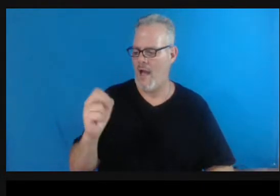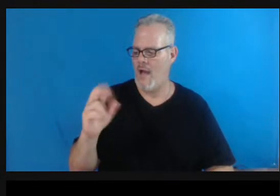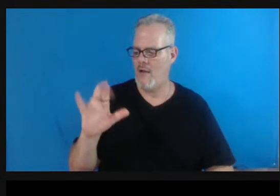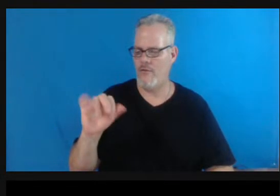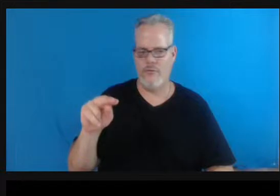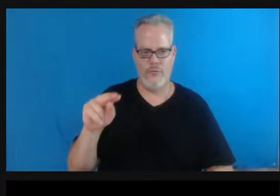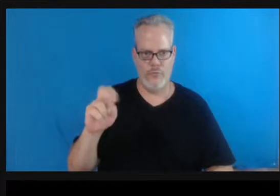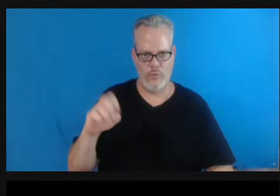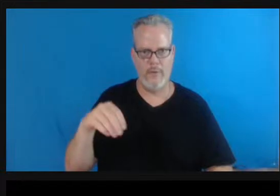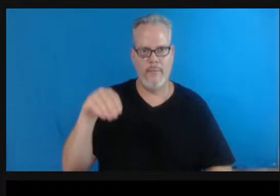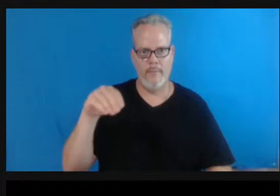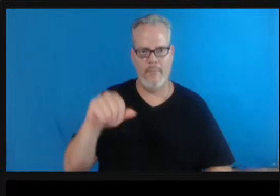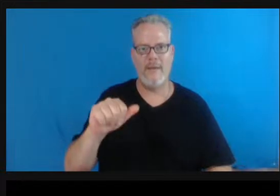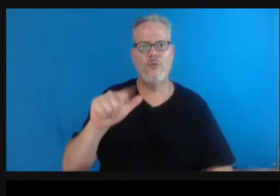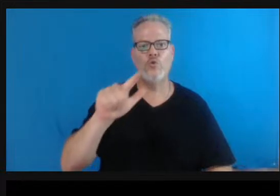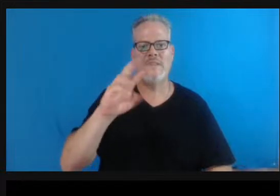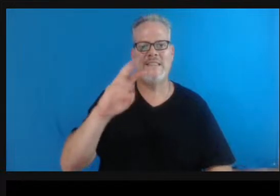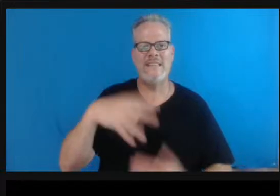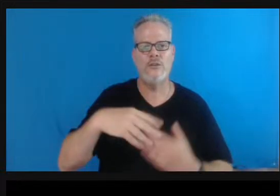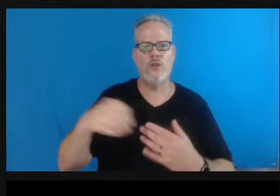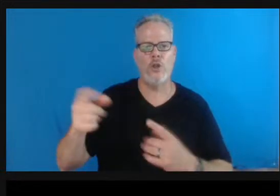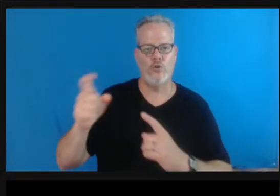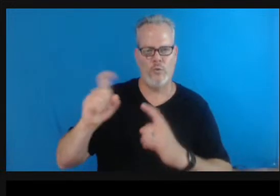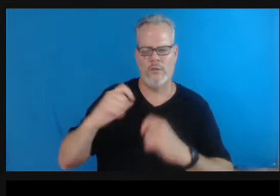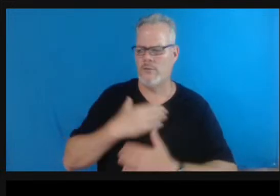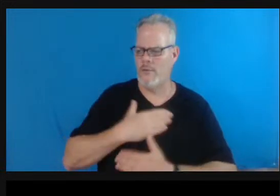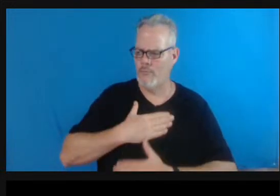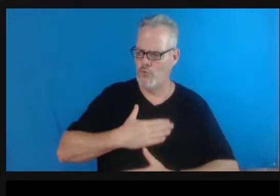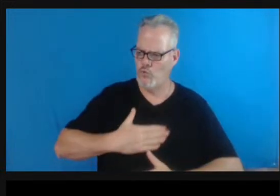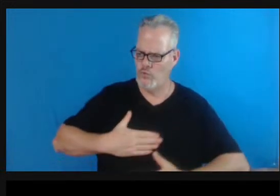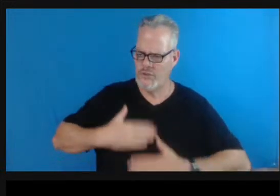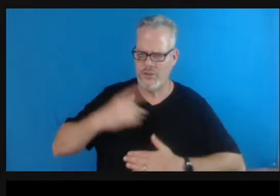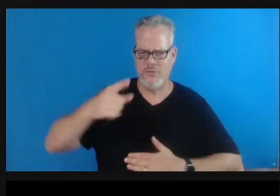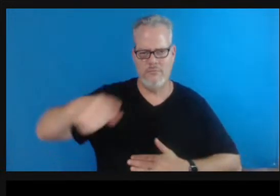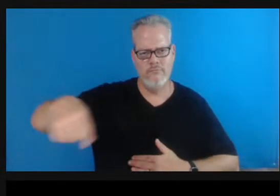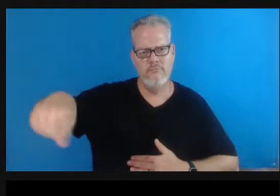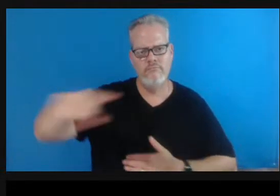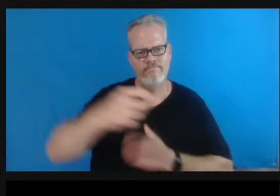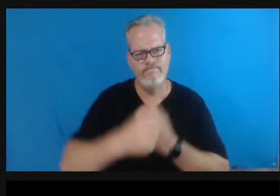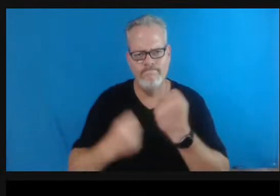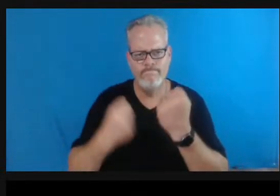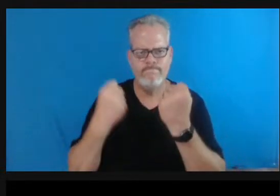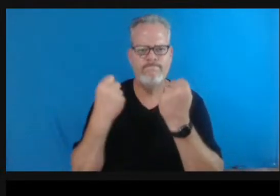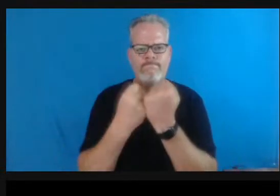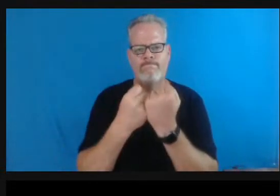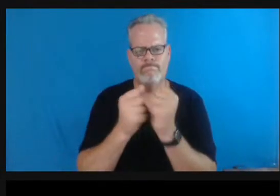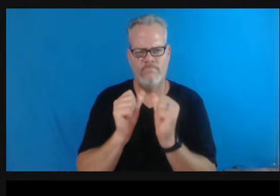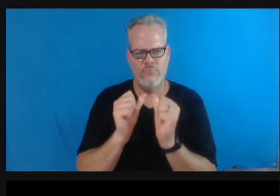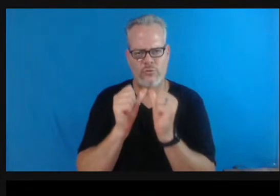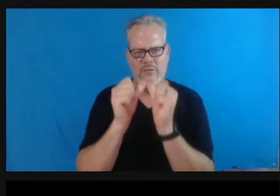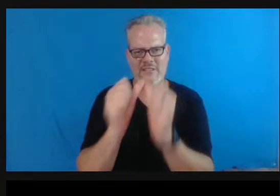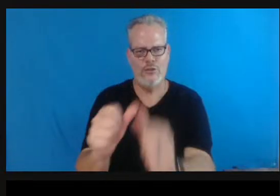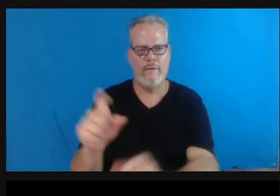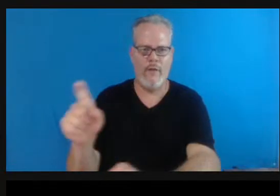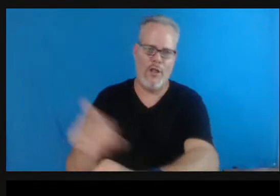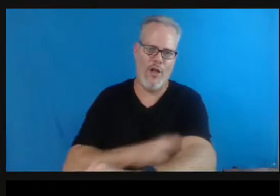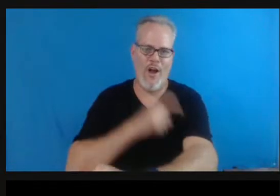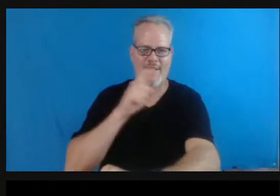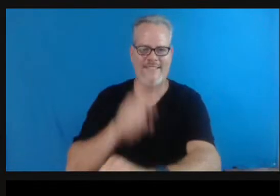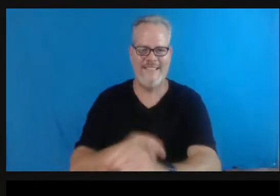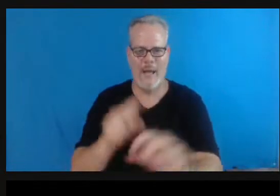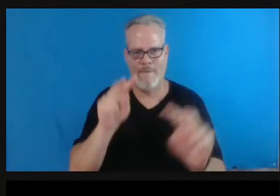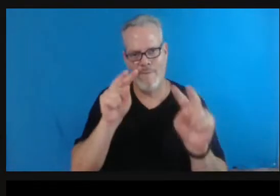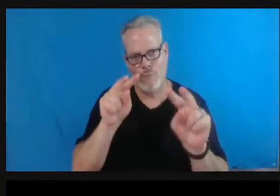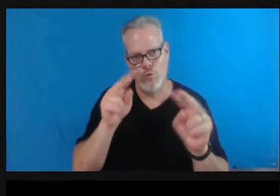a $26 donation. So appreciate all the continued support there. A lot of longtime viewers coming in